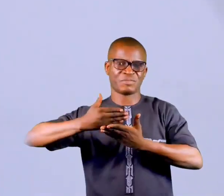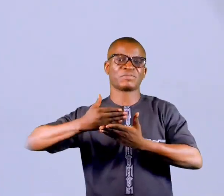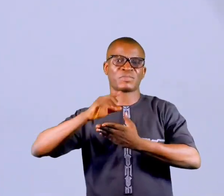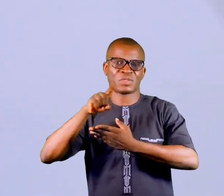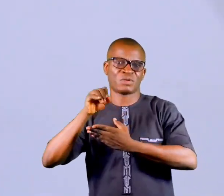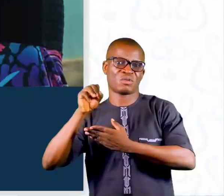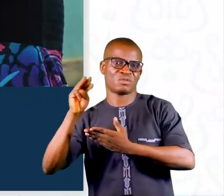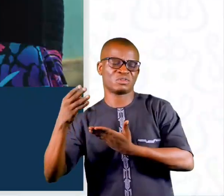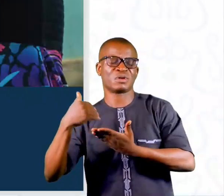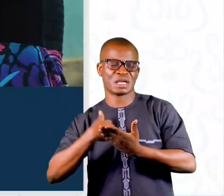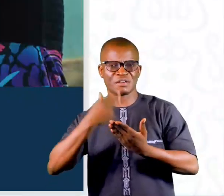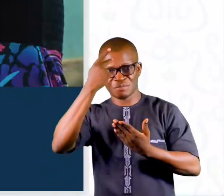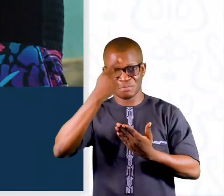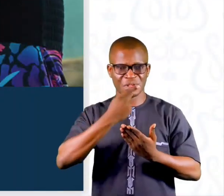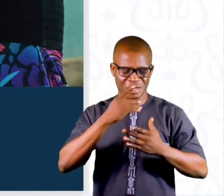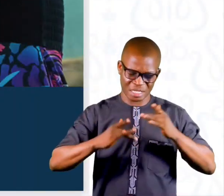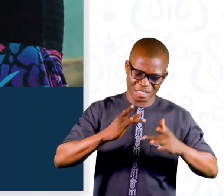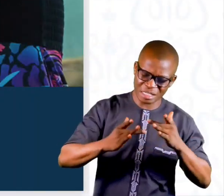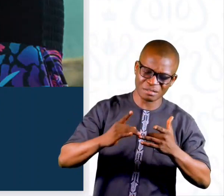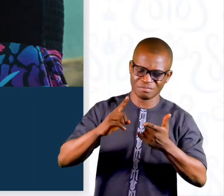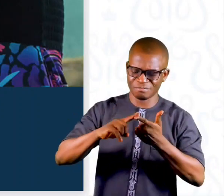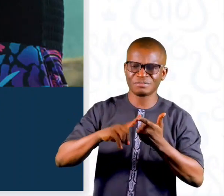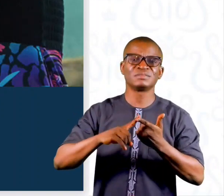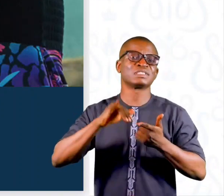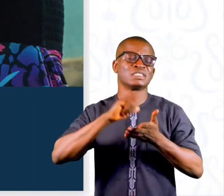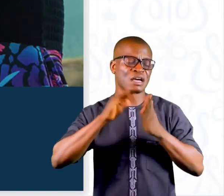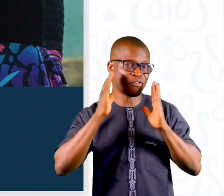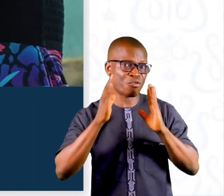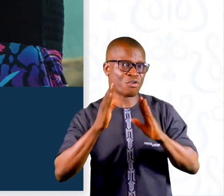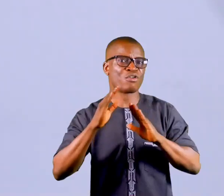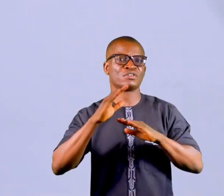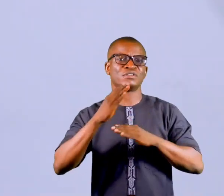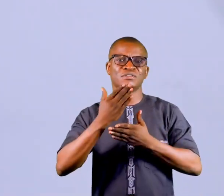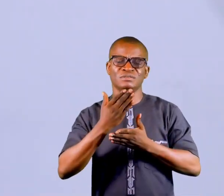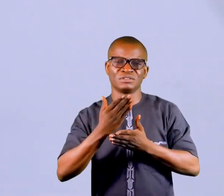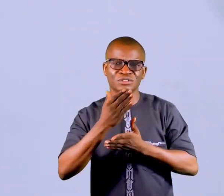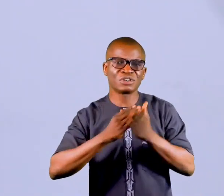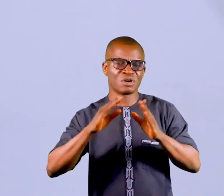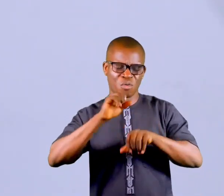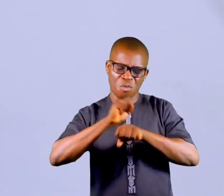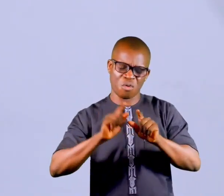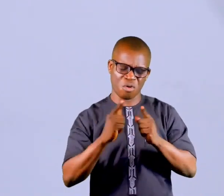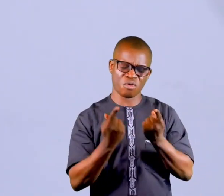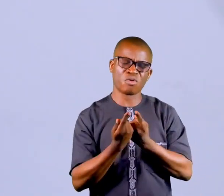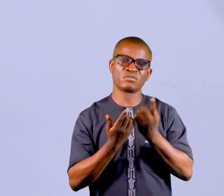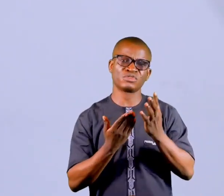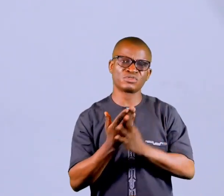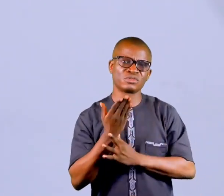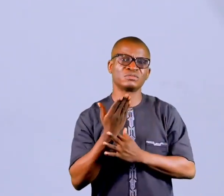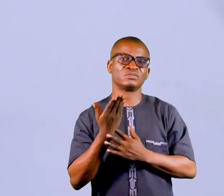digital interventions. We have Parent Chat, which is sort of like a WhatsApp group. It's delivered